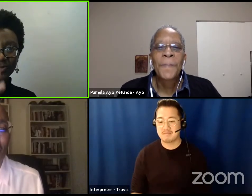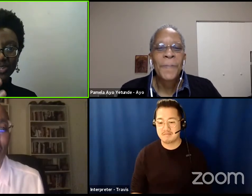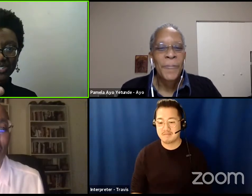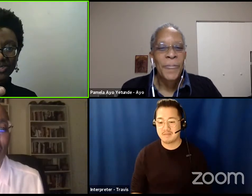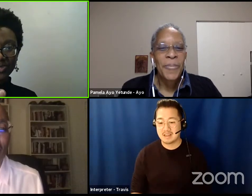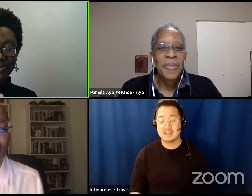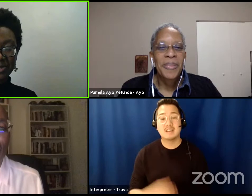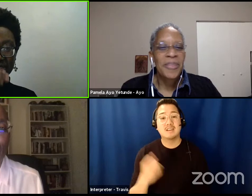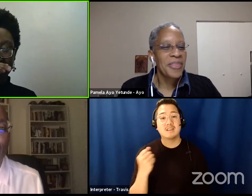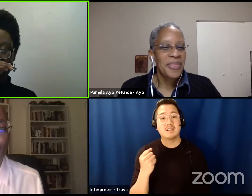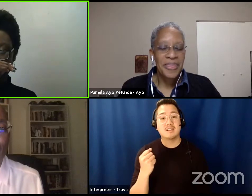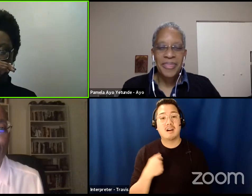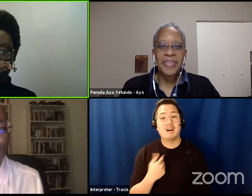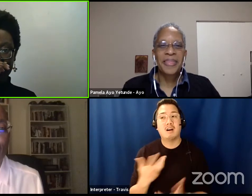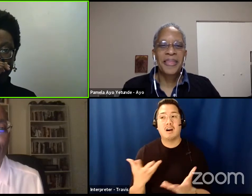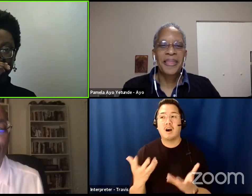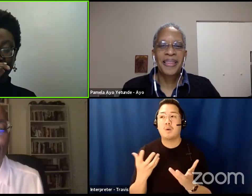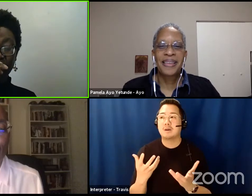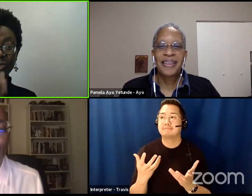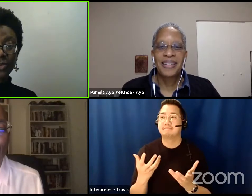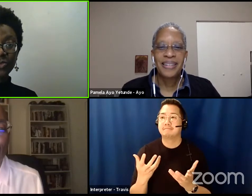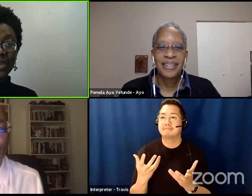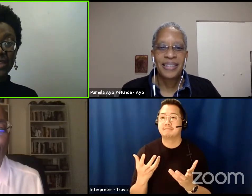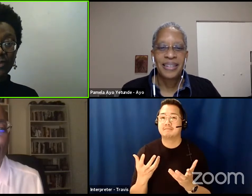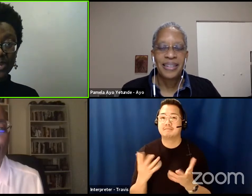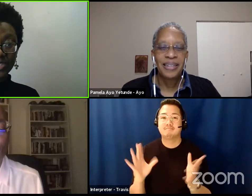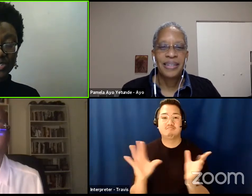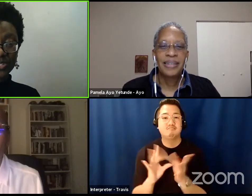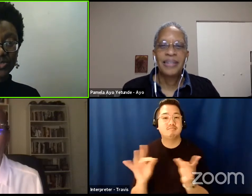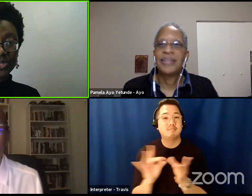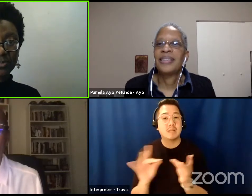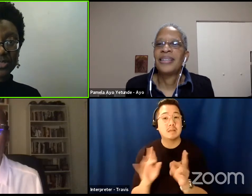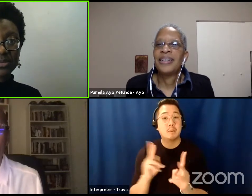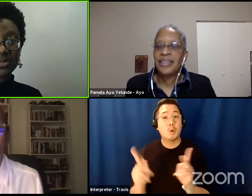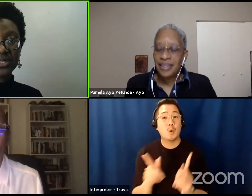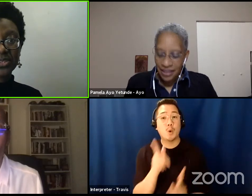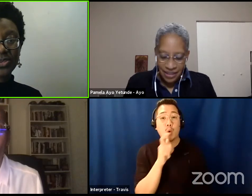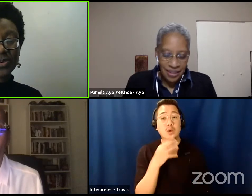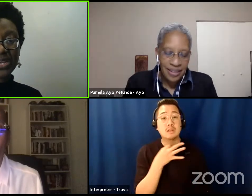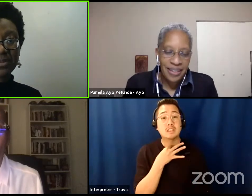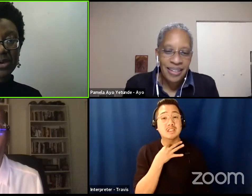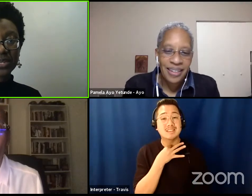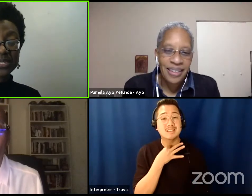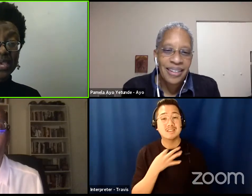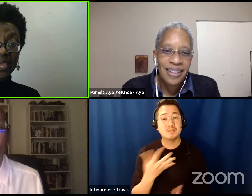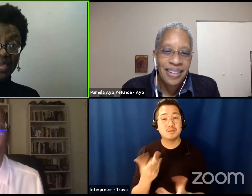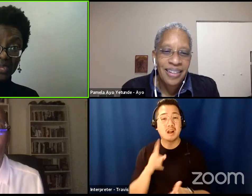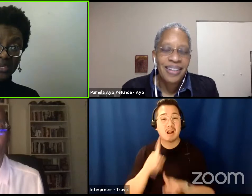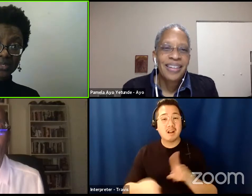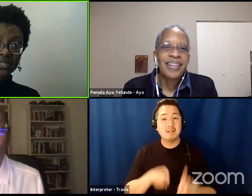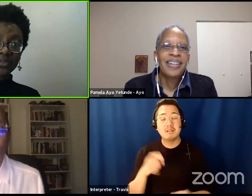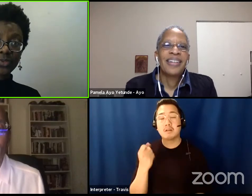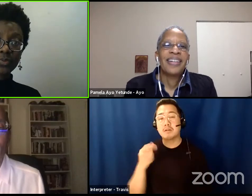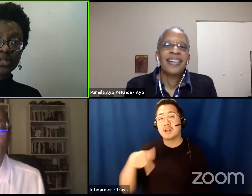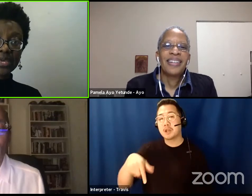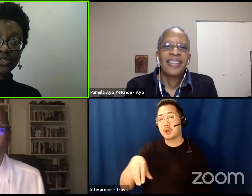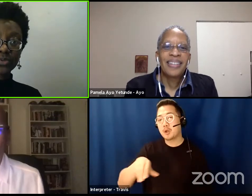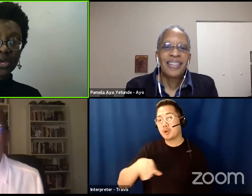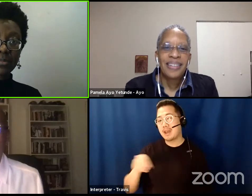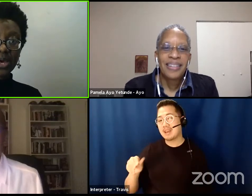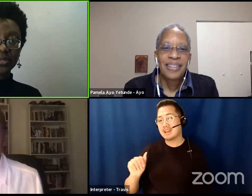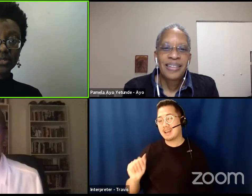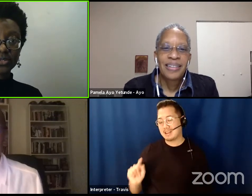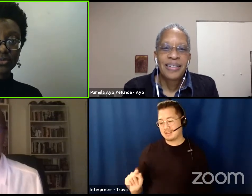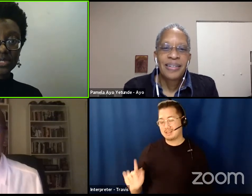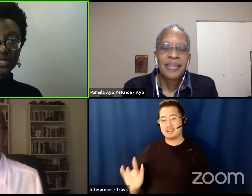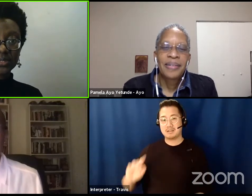so I just want to speak to those of you who might have questions. You can put them into the Q&A box. And if you would like to